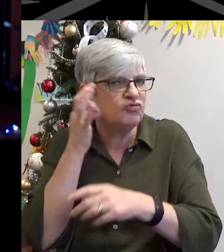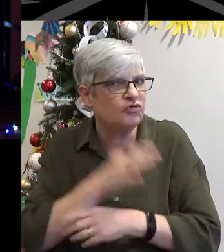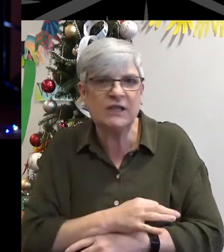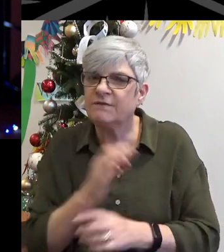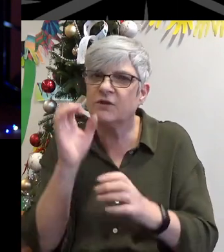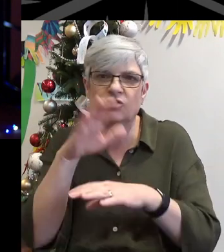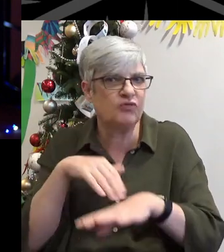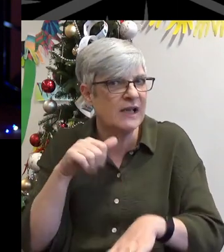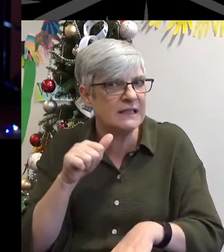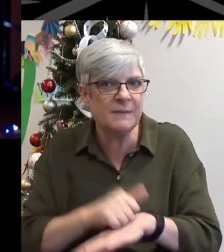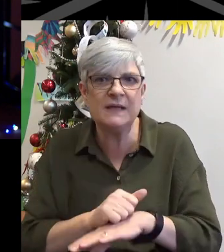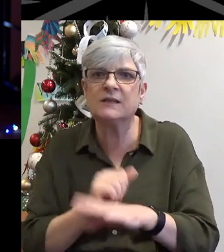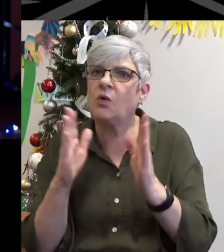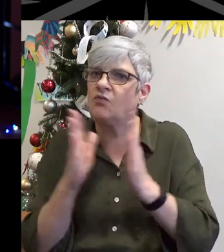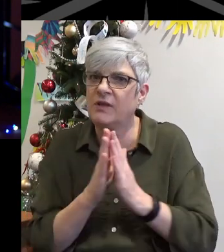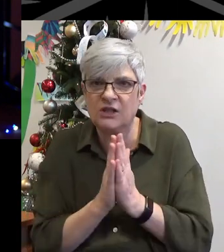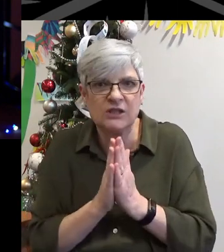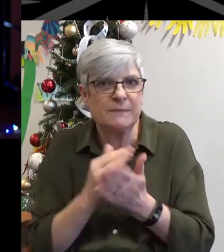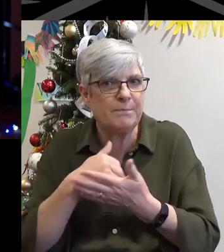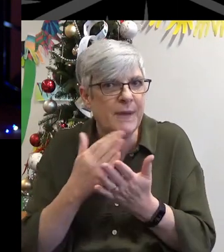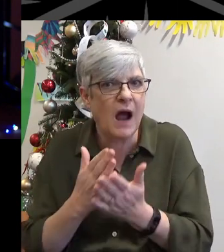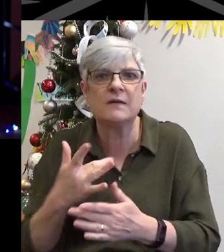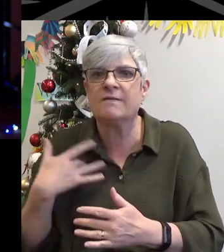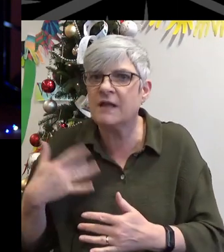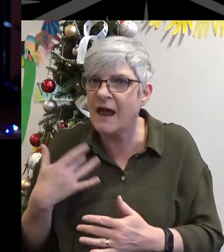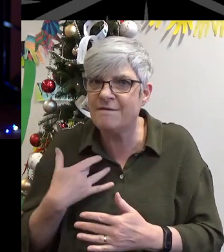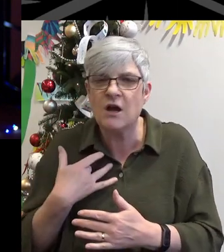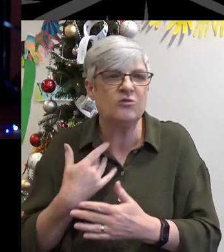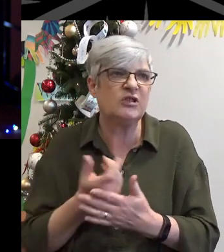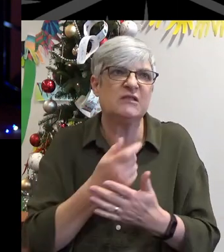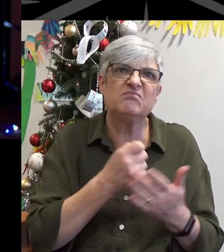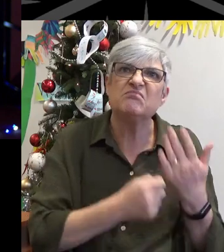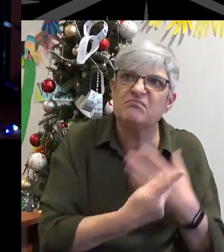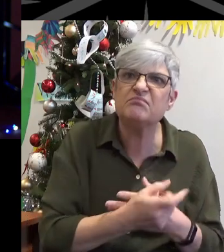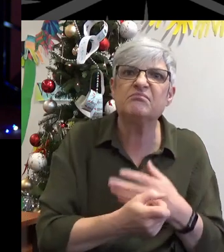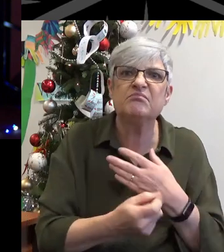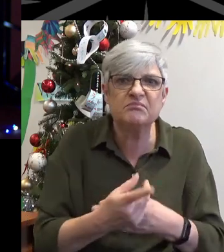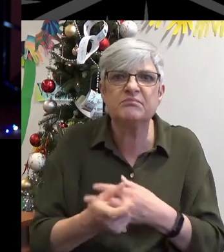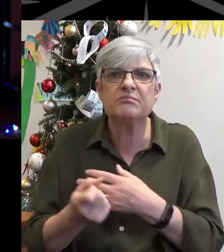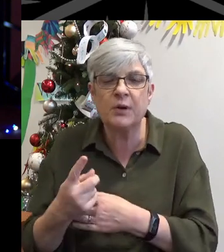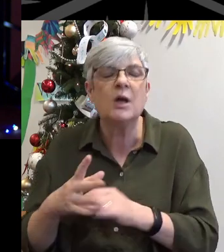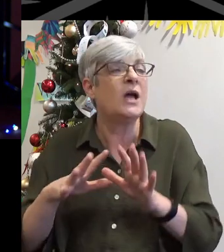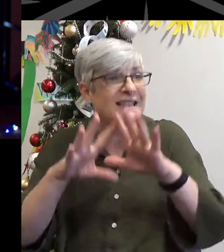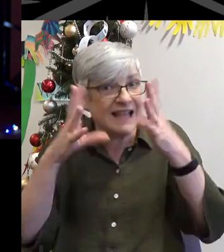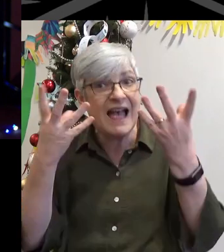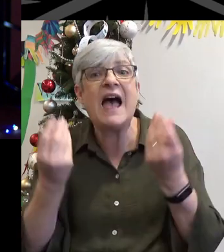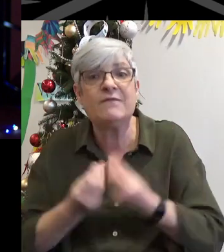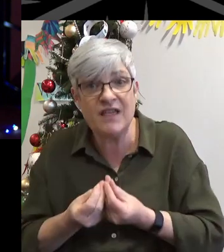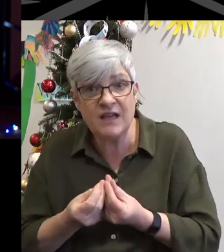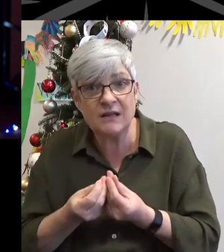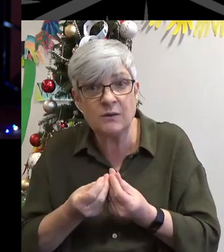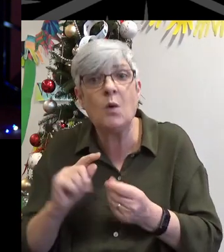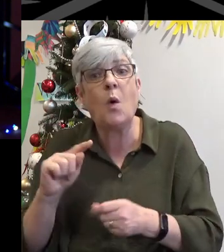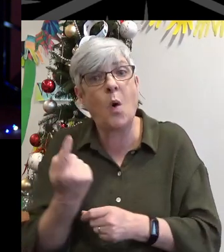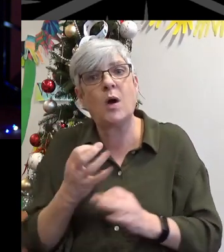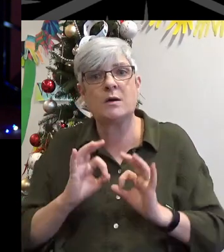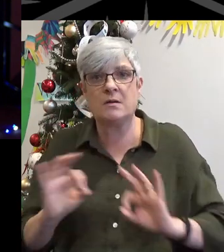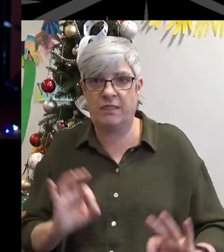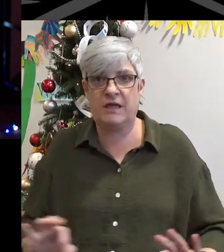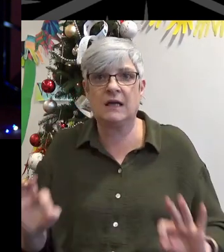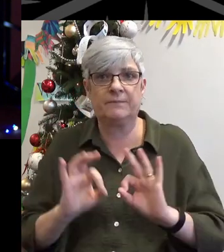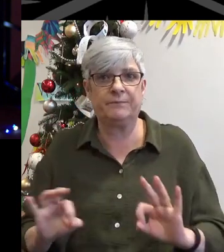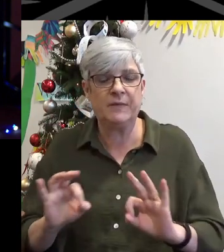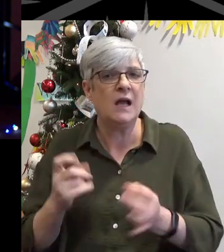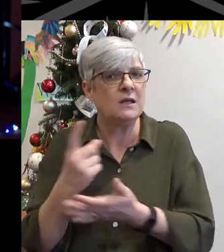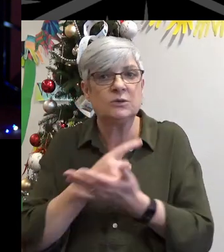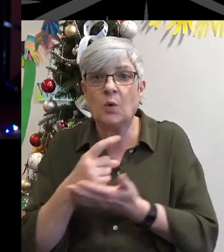for religious bits of life. I'm not just for a now and then kind of thing. It's everything or nothing. It's